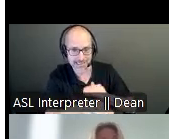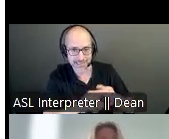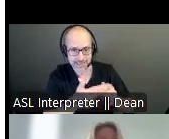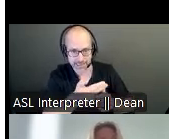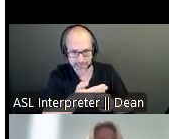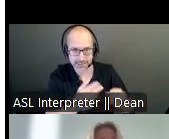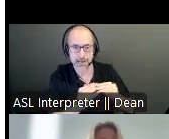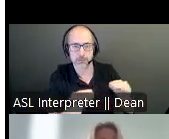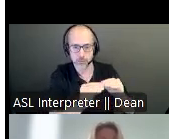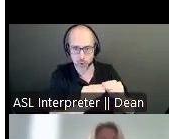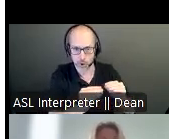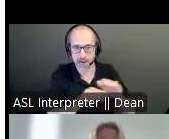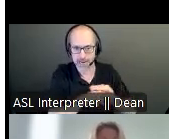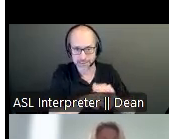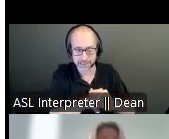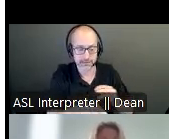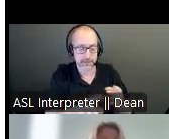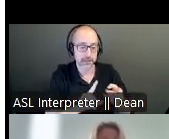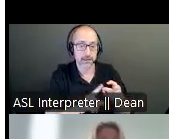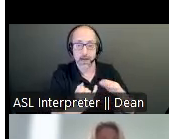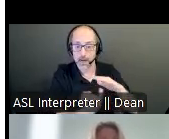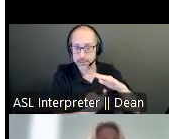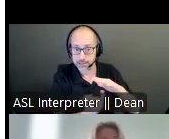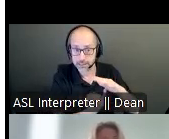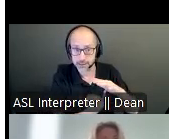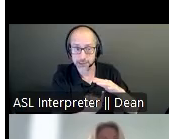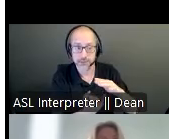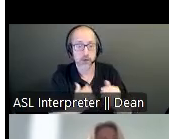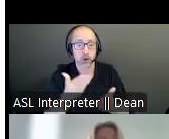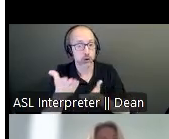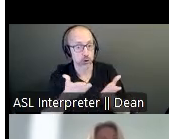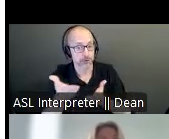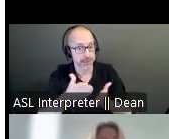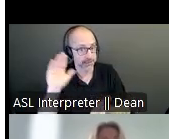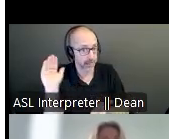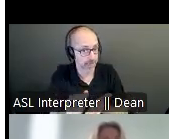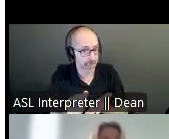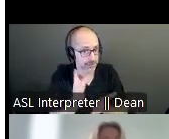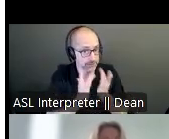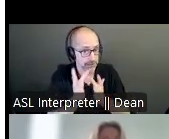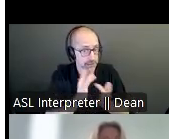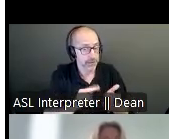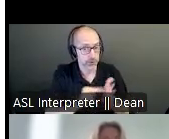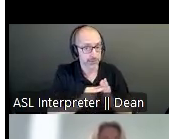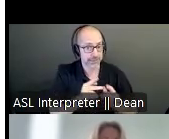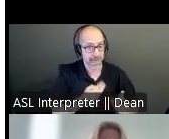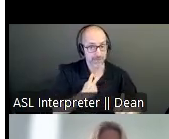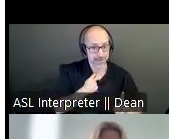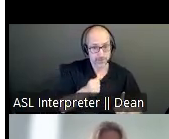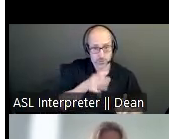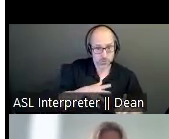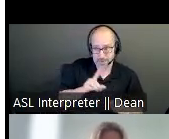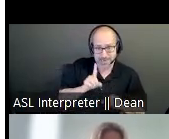There's also additional barriers such as isolation and lack of services that make it difficult for the victim to leave their situation